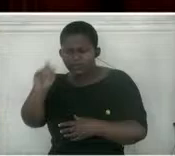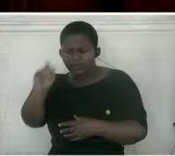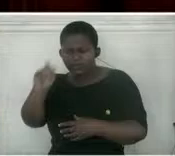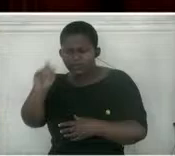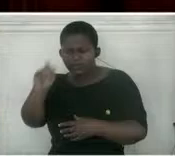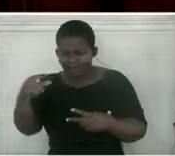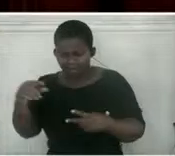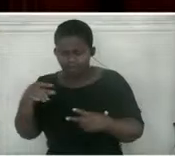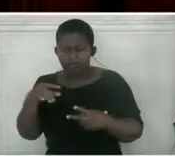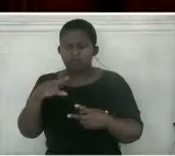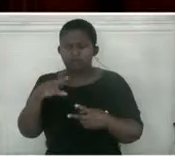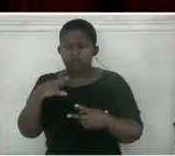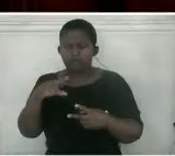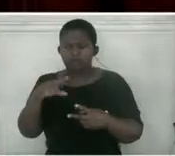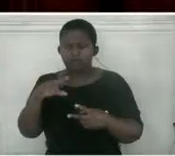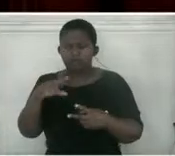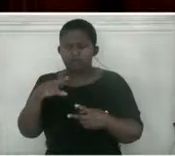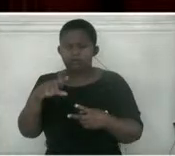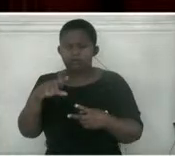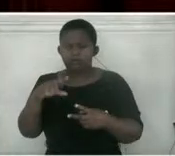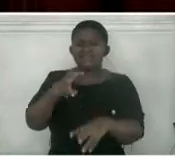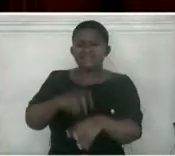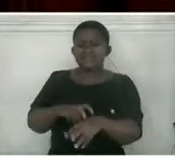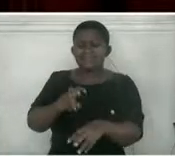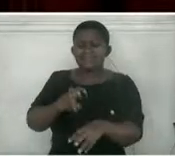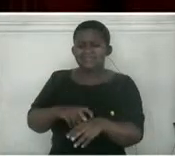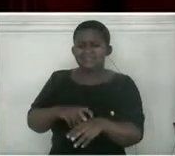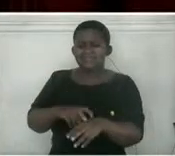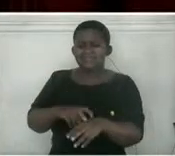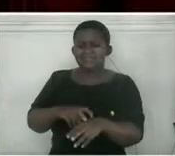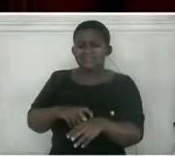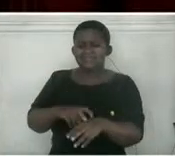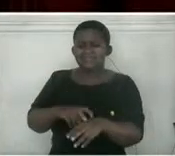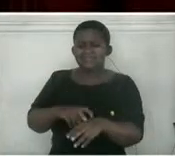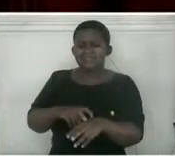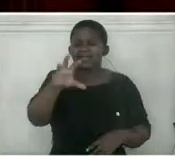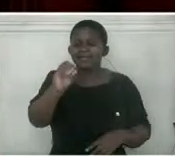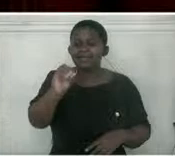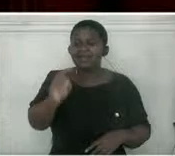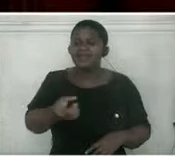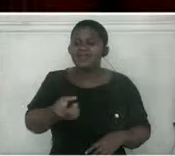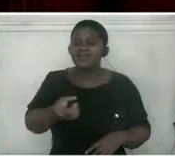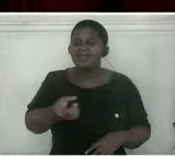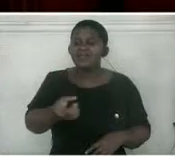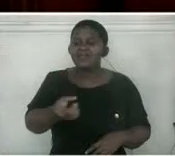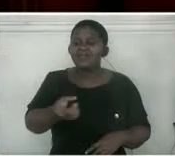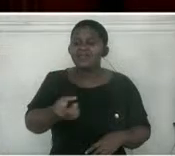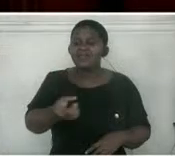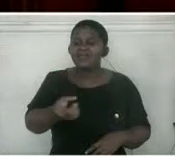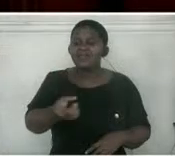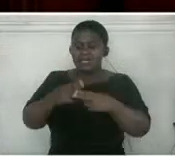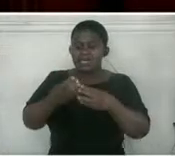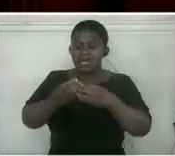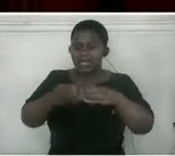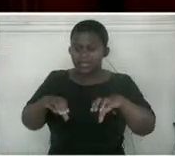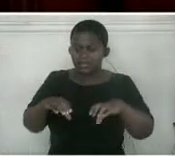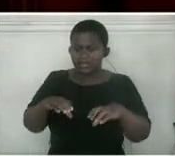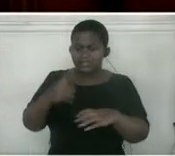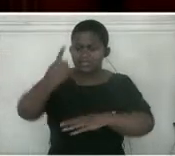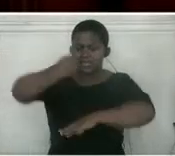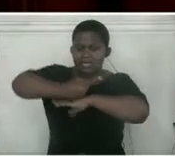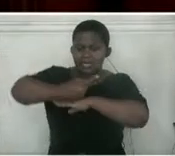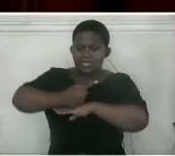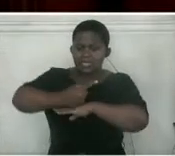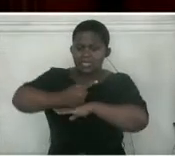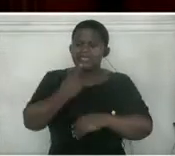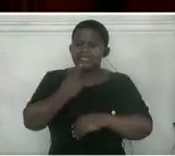market requiring 80,000 eggs a day have been secured. So